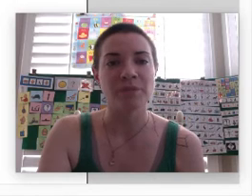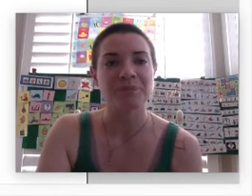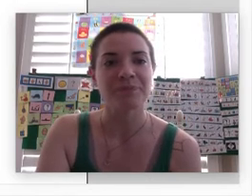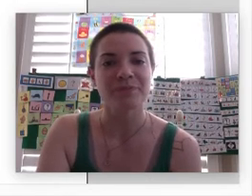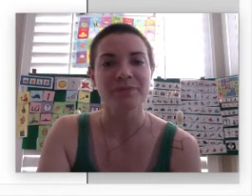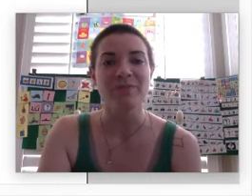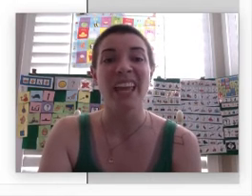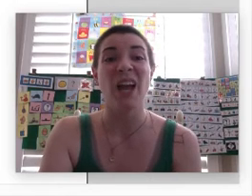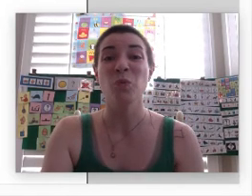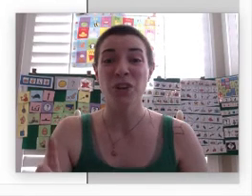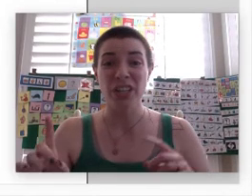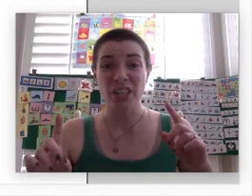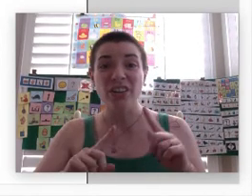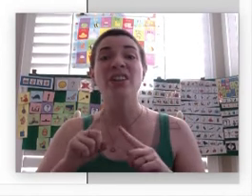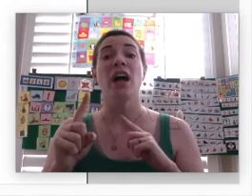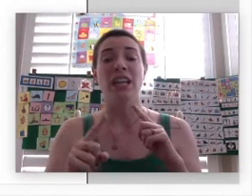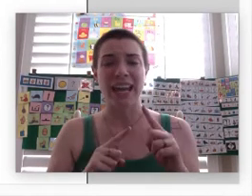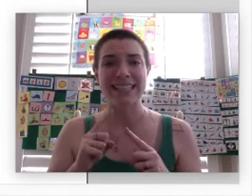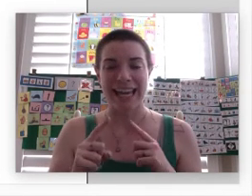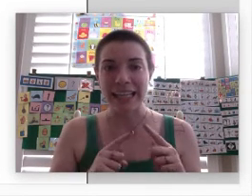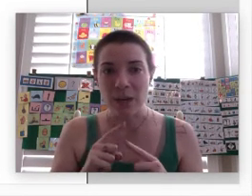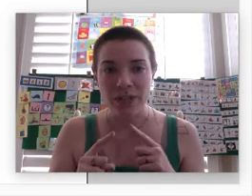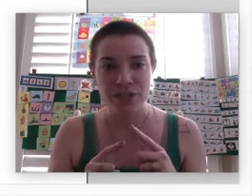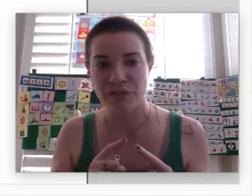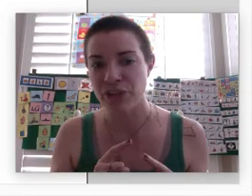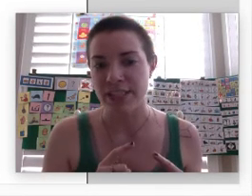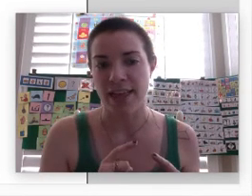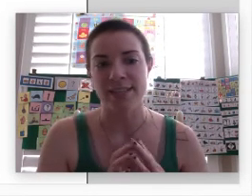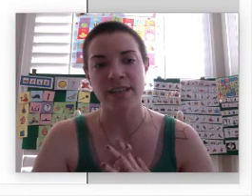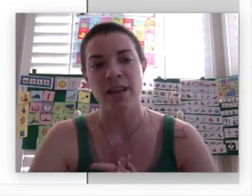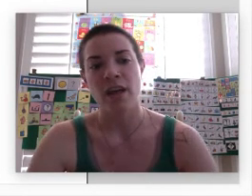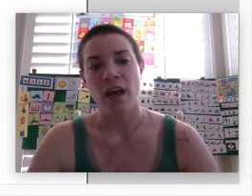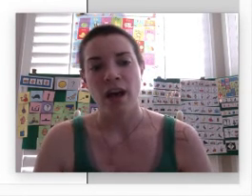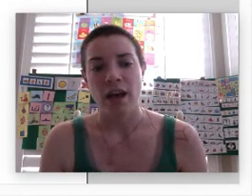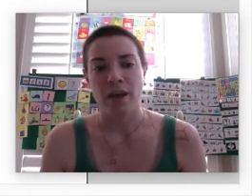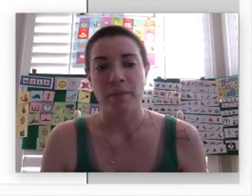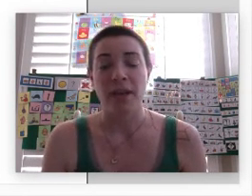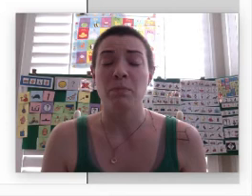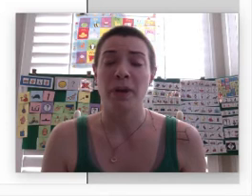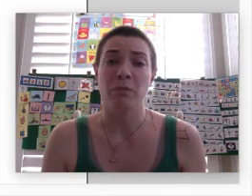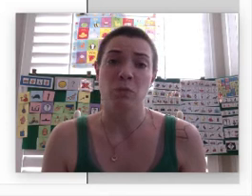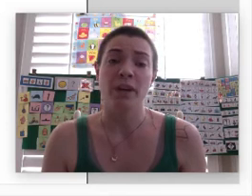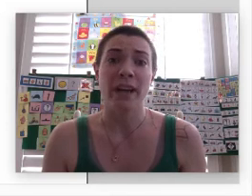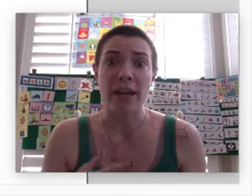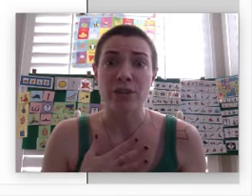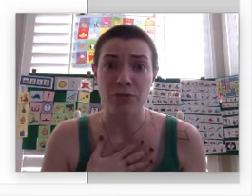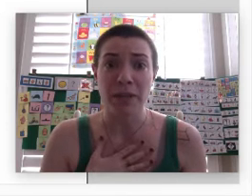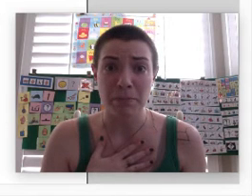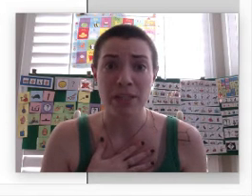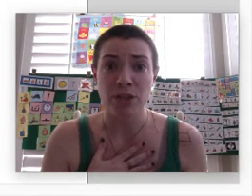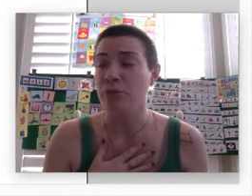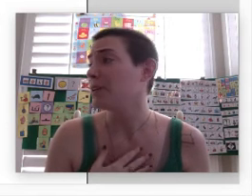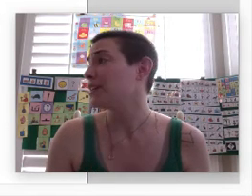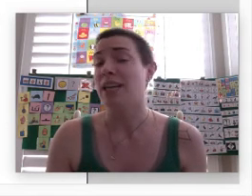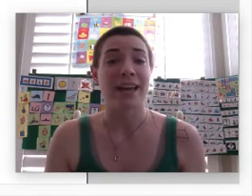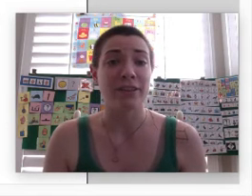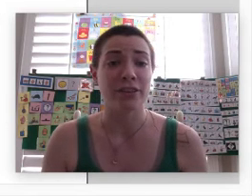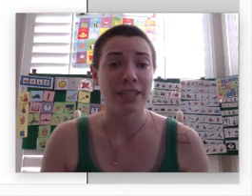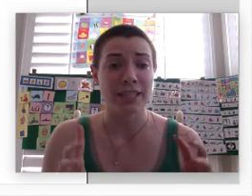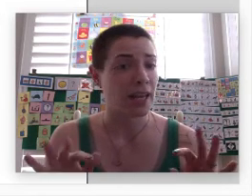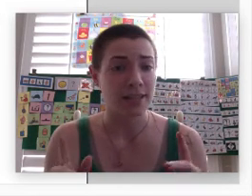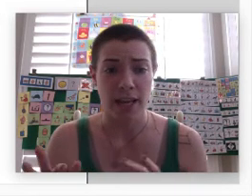along. And we're going to learn a lot of sign language for this lesson. And by we, I do mean me too, because